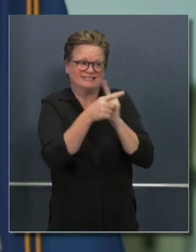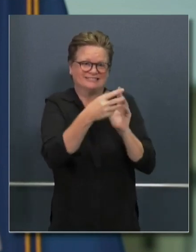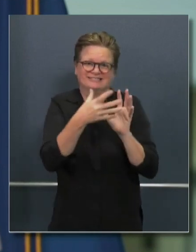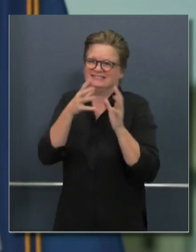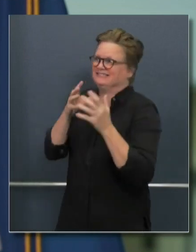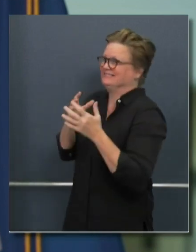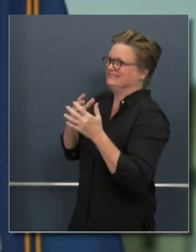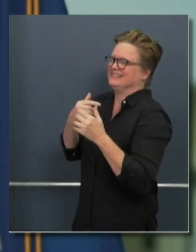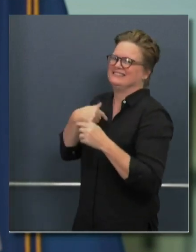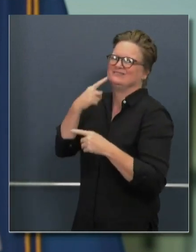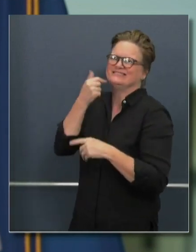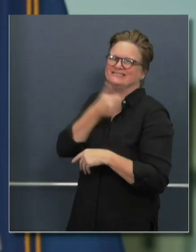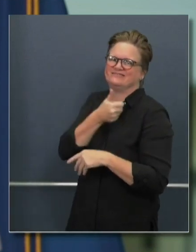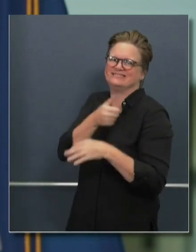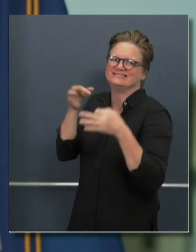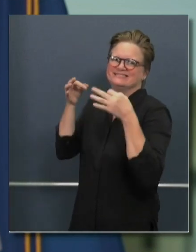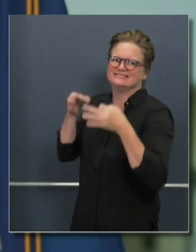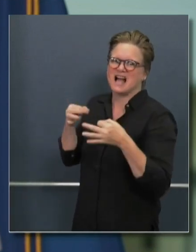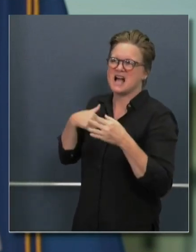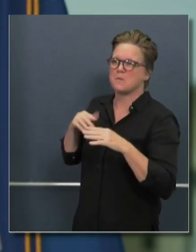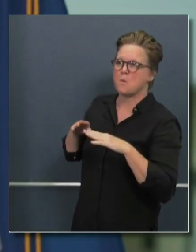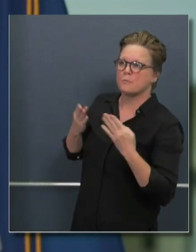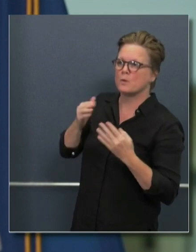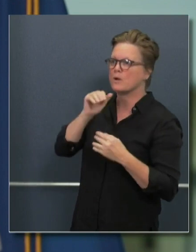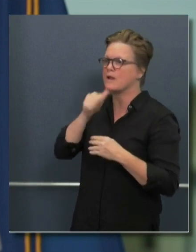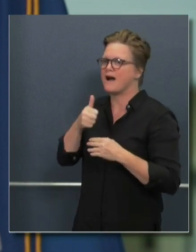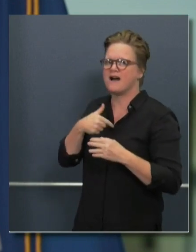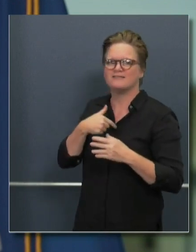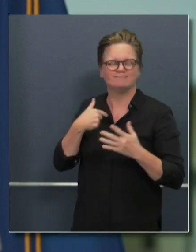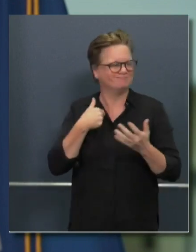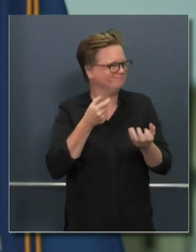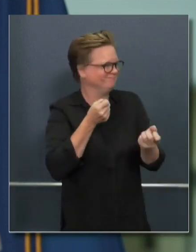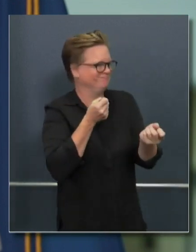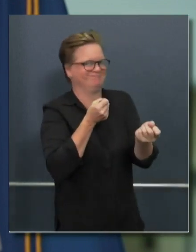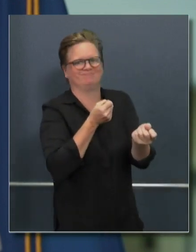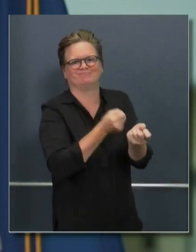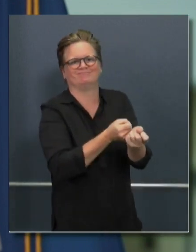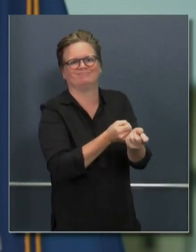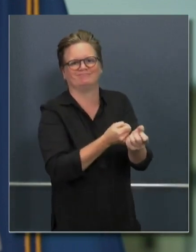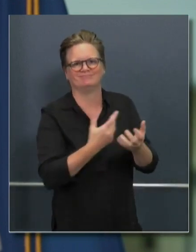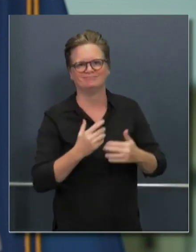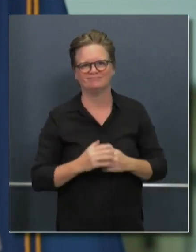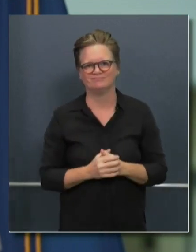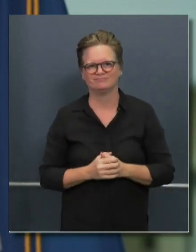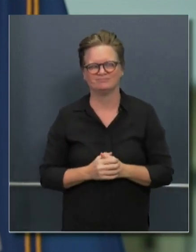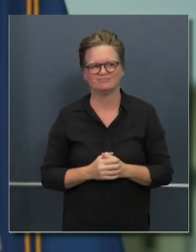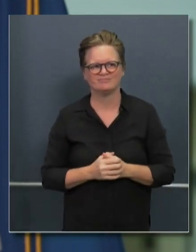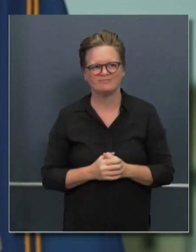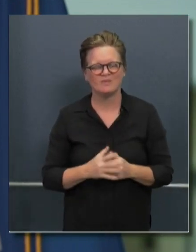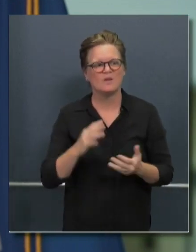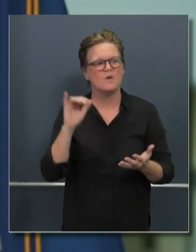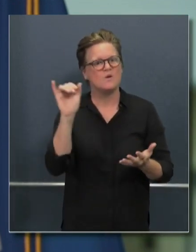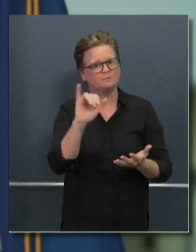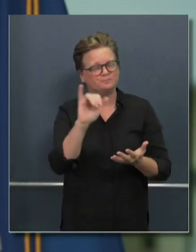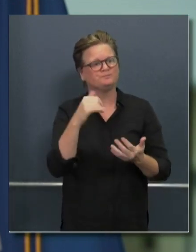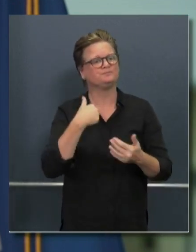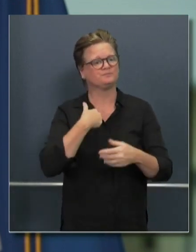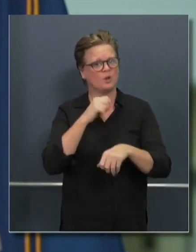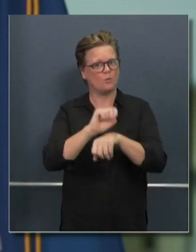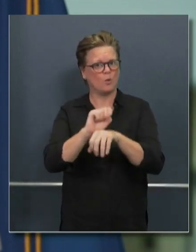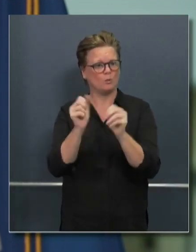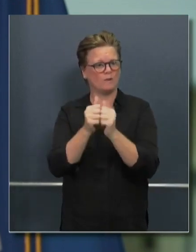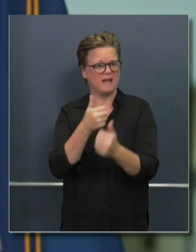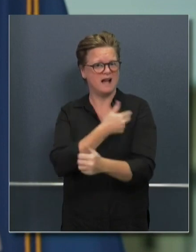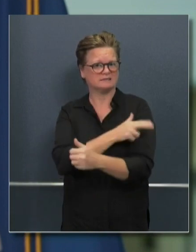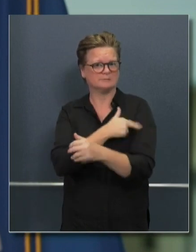their stay-at-home orders. Accordingly, we work with the hospital system to identify at least the availability of